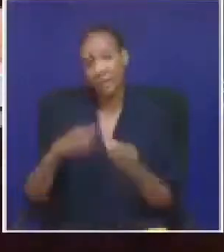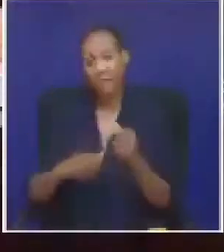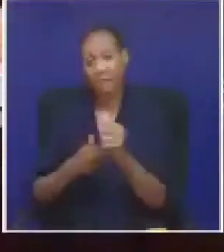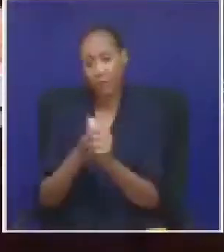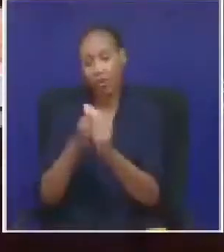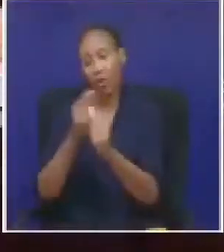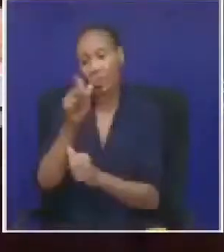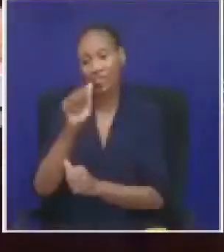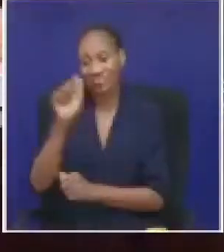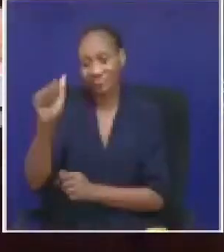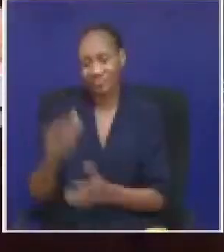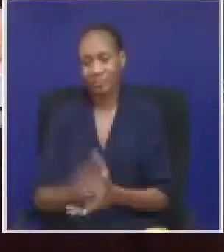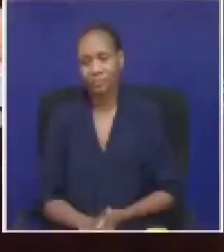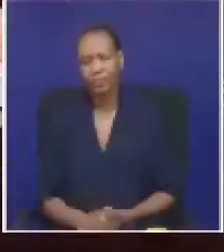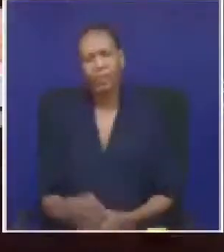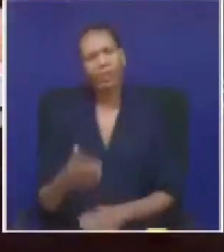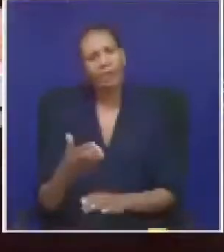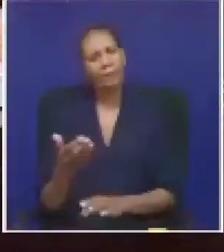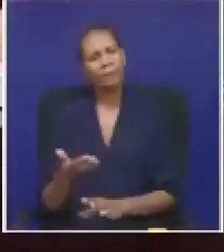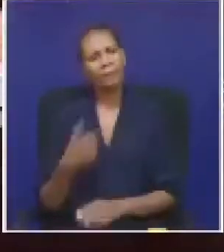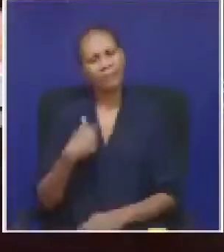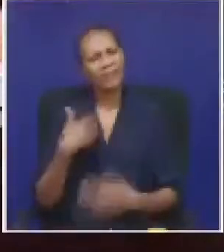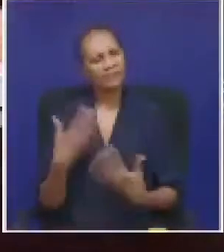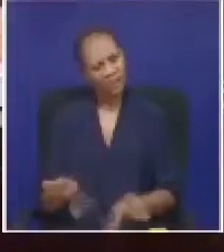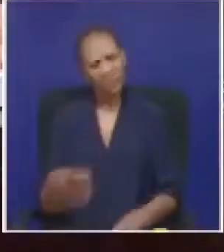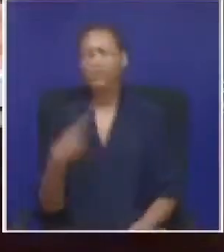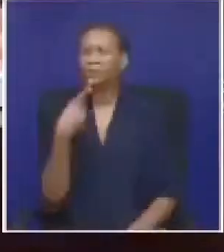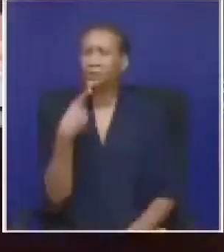question. I did say earlier that